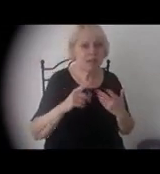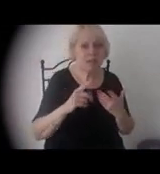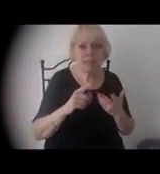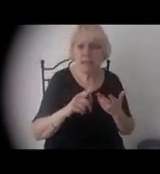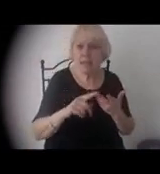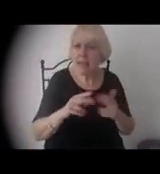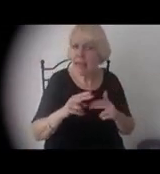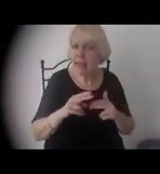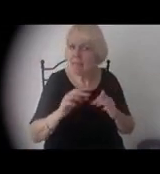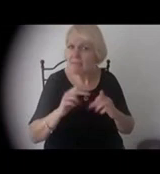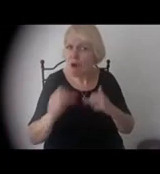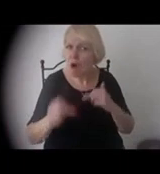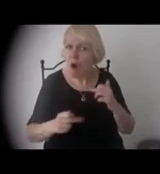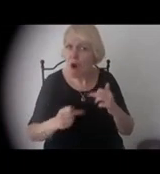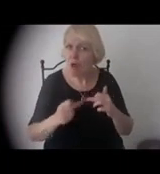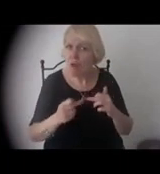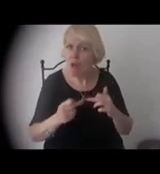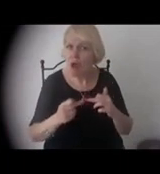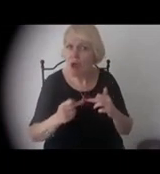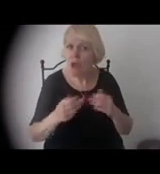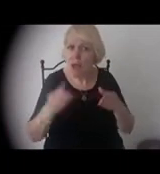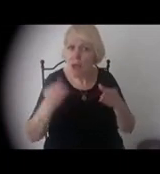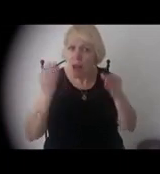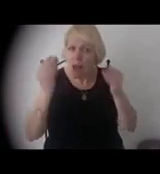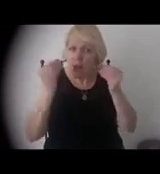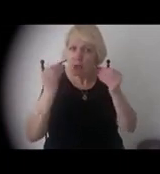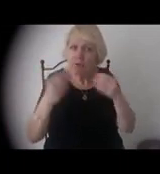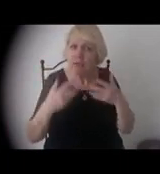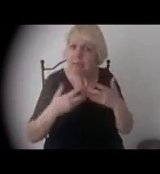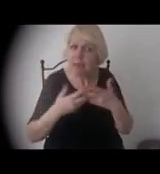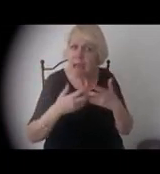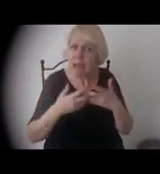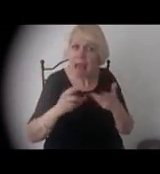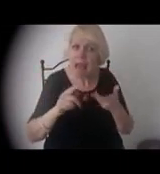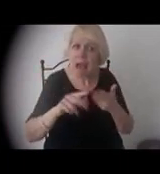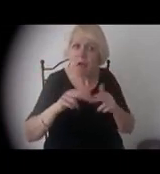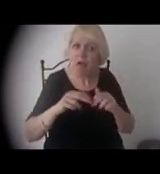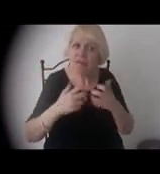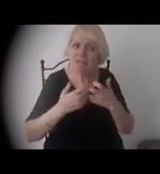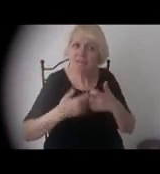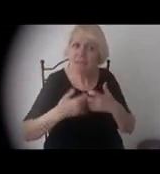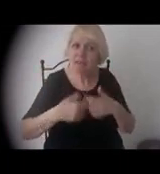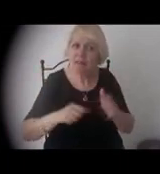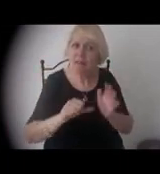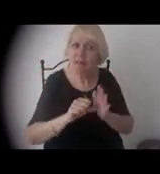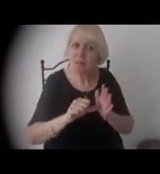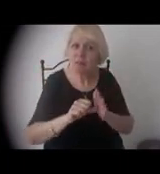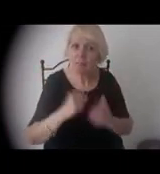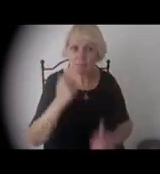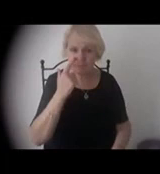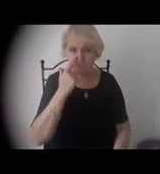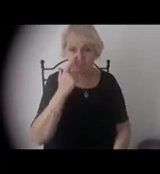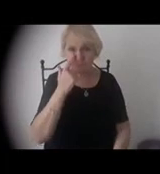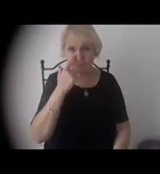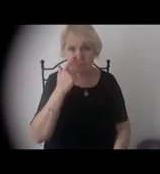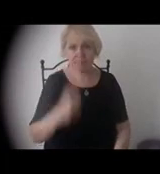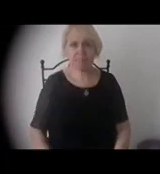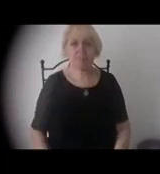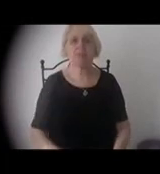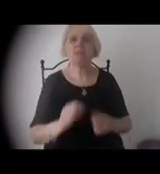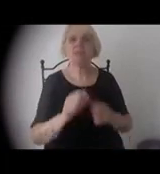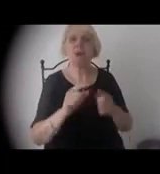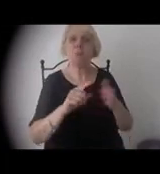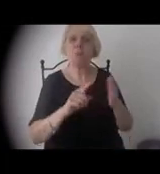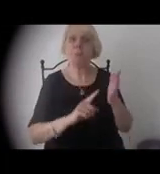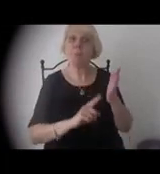digital access. So Peter, are you able to respond in terms of, how students are getting access to digital